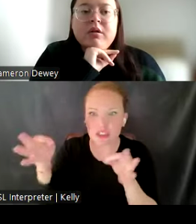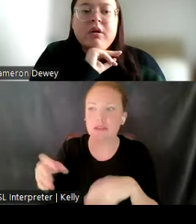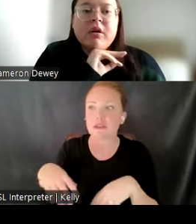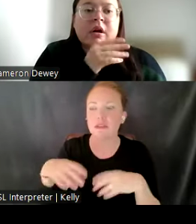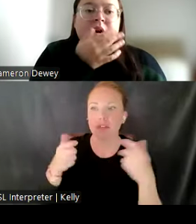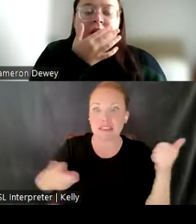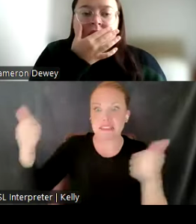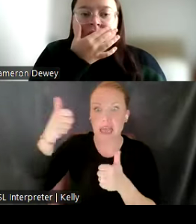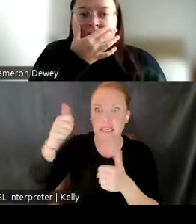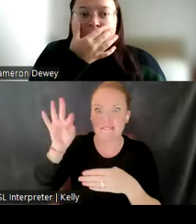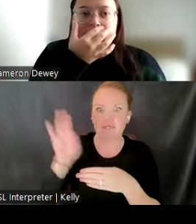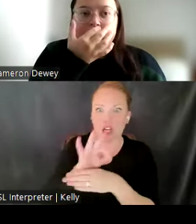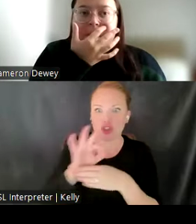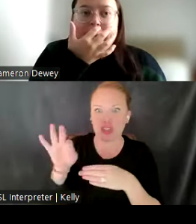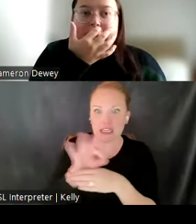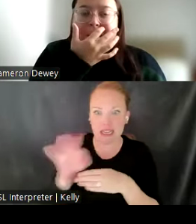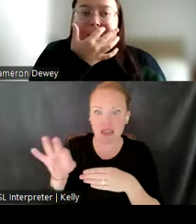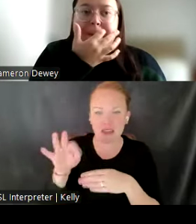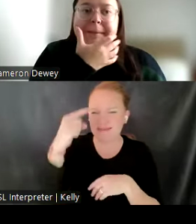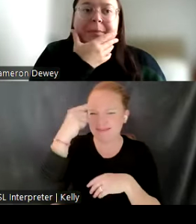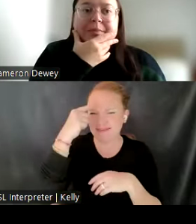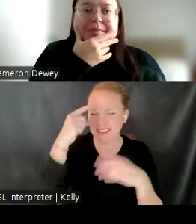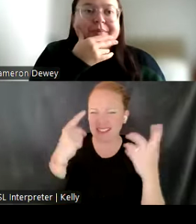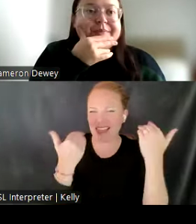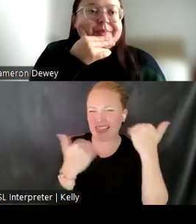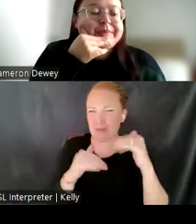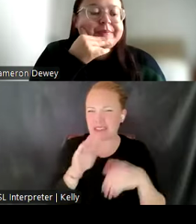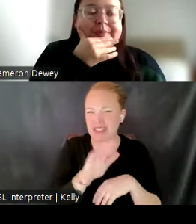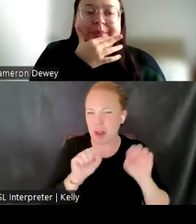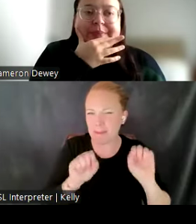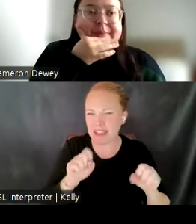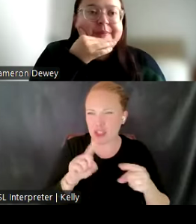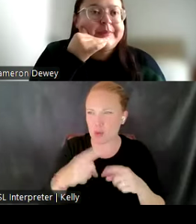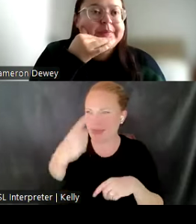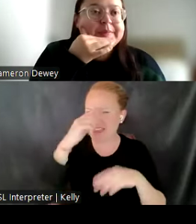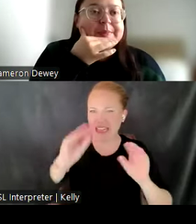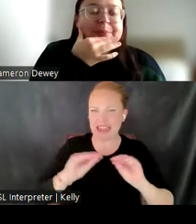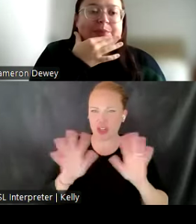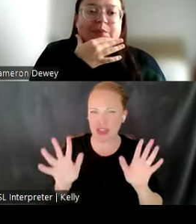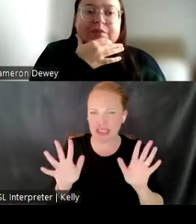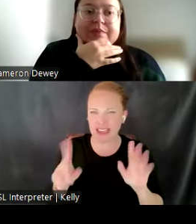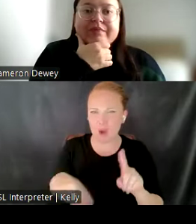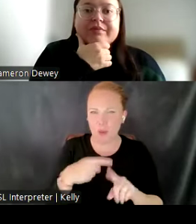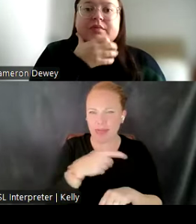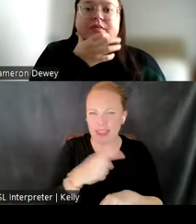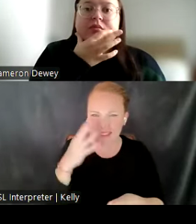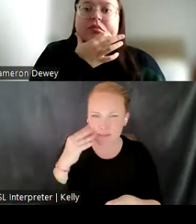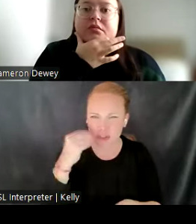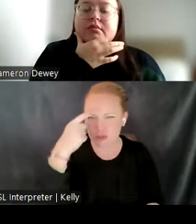function, it's also limits the ability to think rationally when someone is experiencing trauma. So,